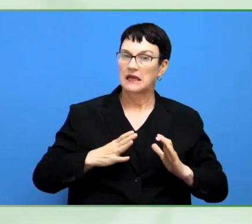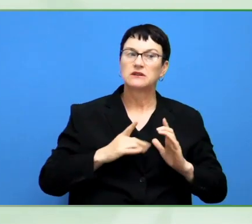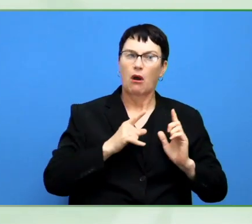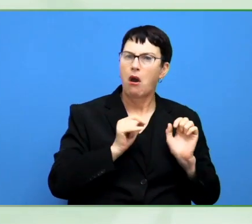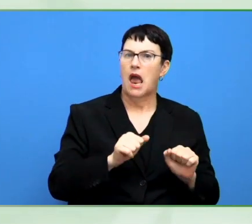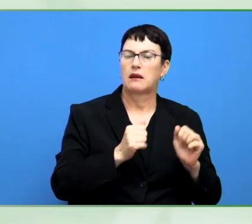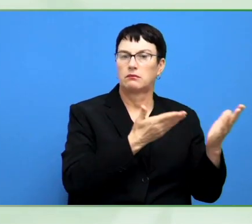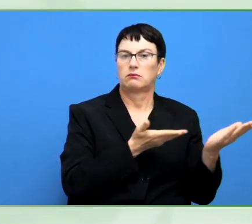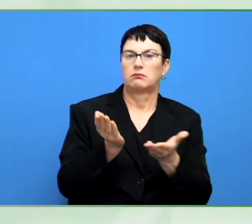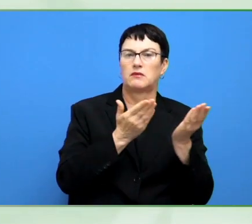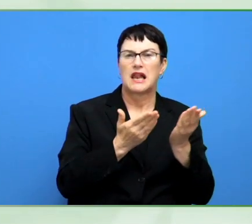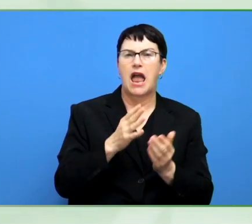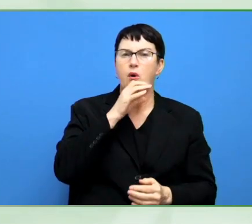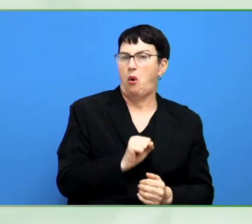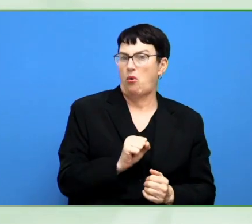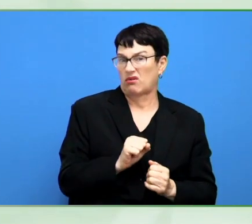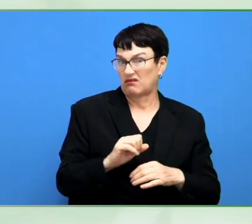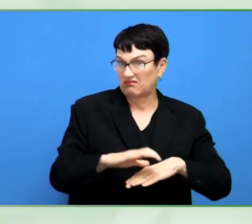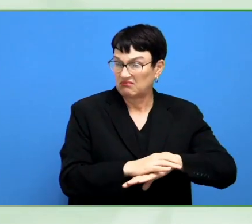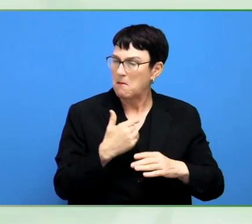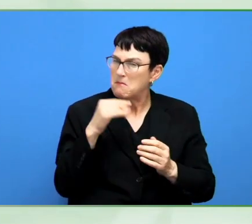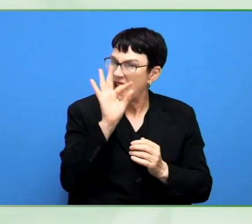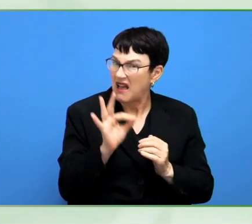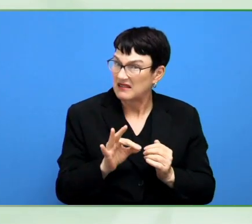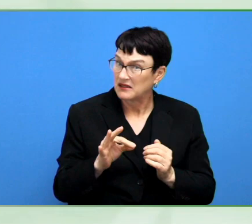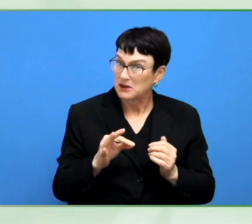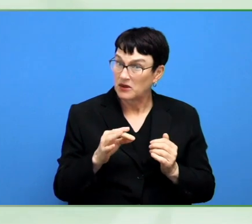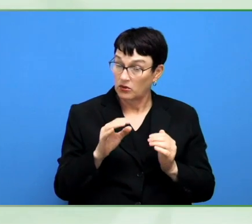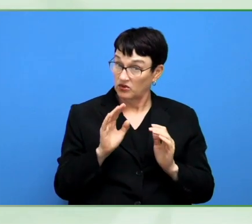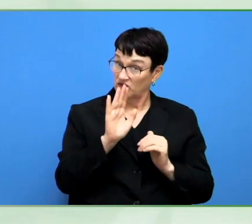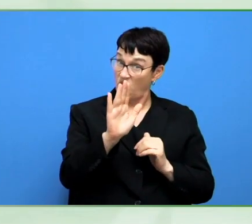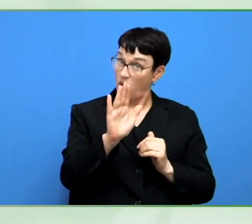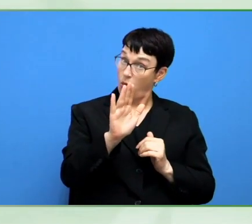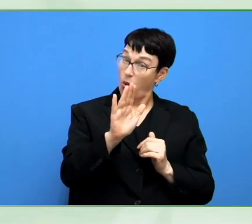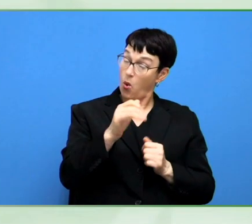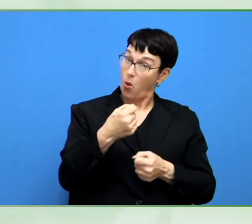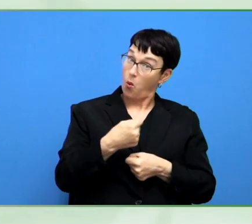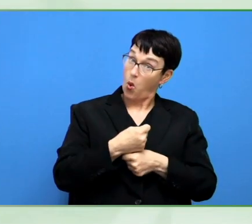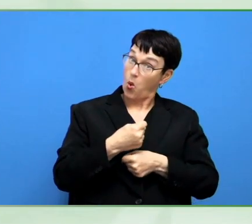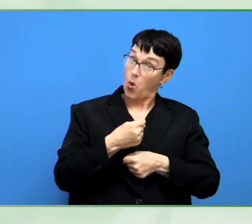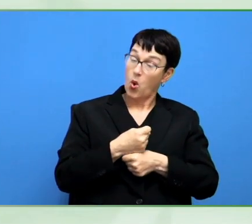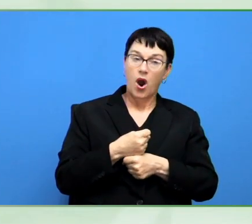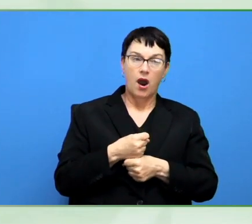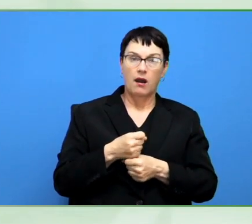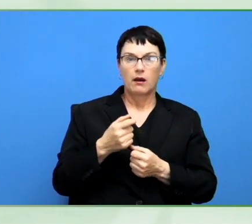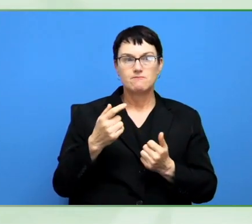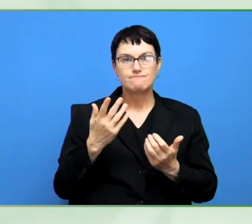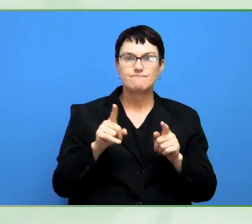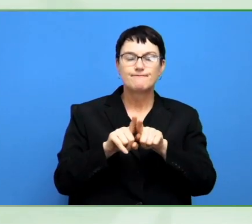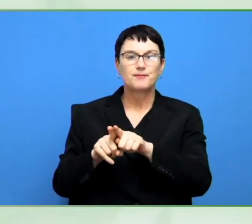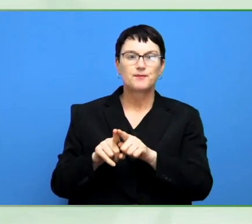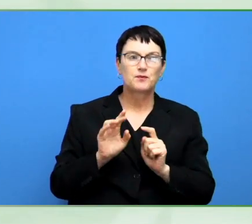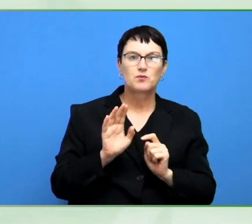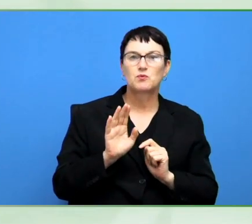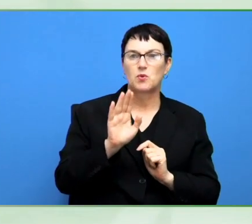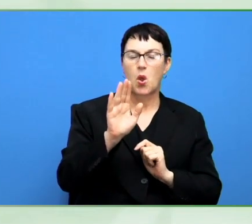do to inform clinics in these countries that you exist, or is it just currently word of mouth?